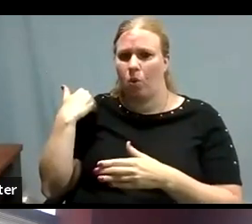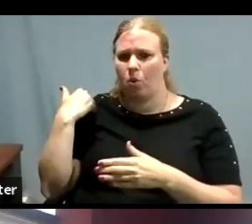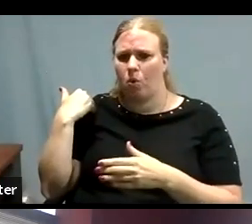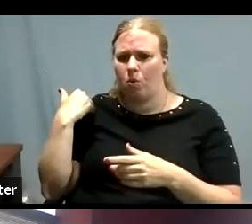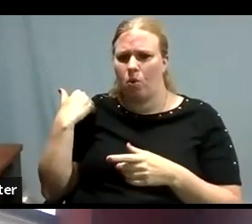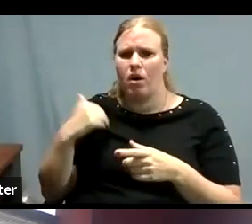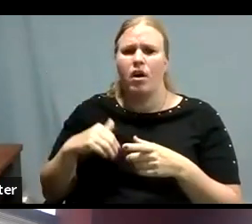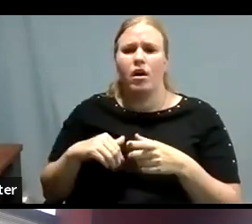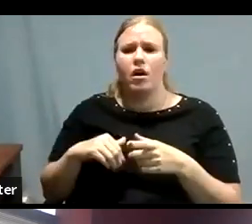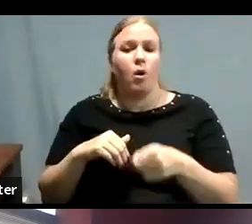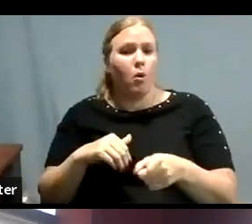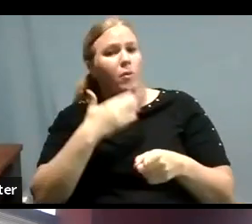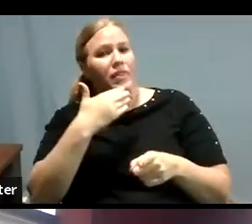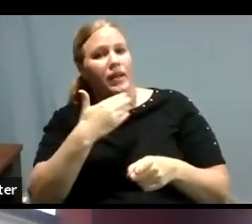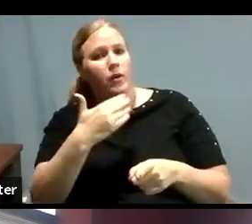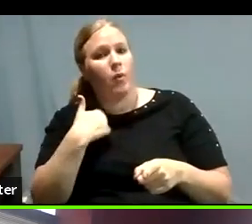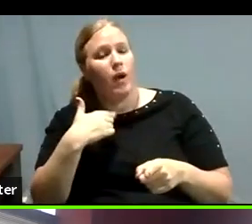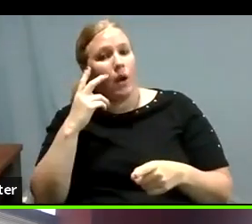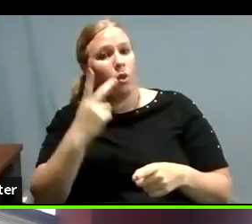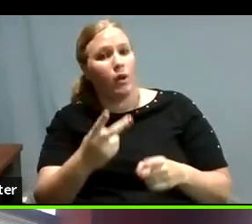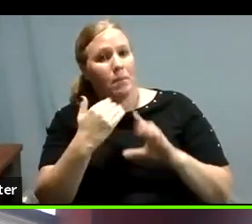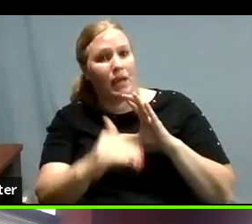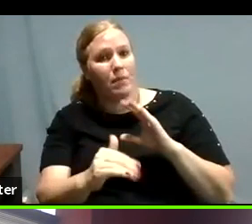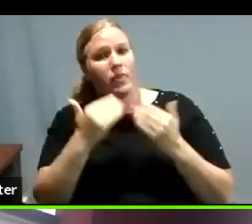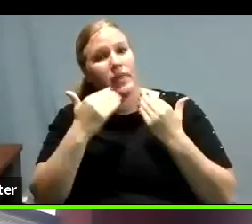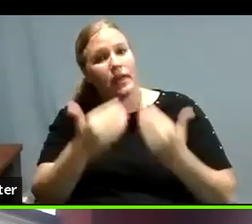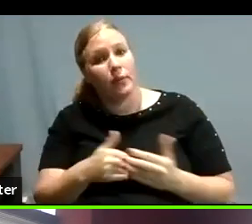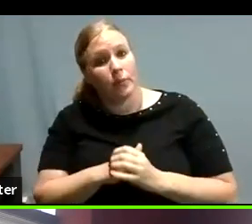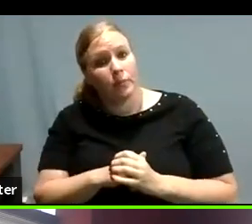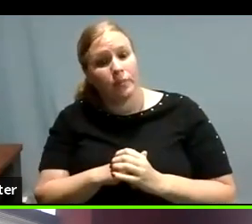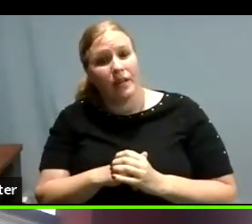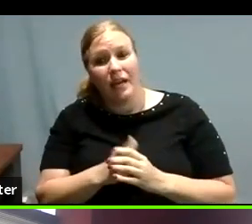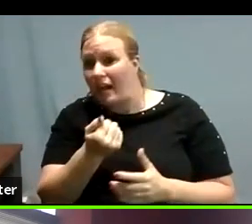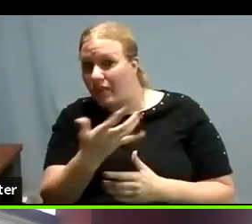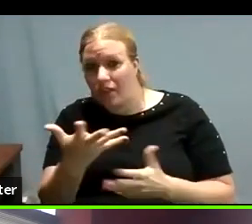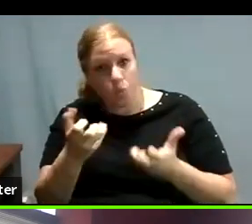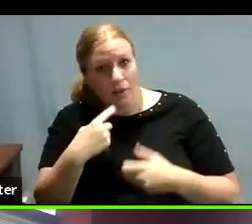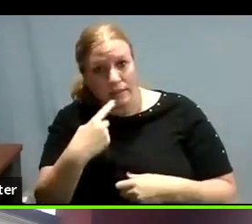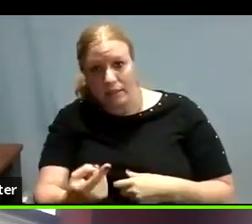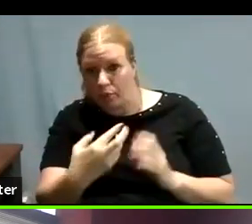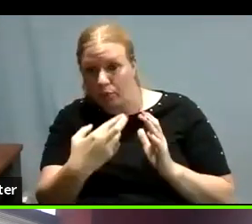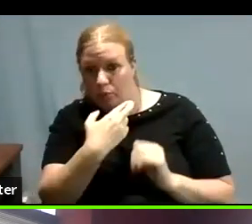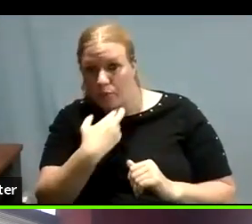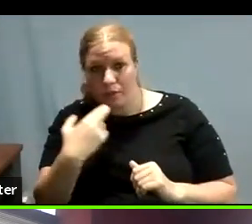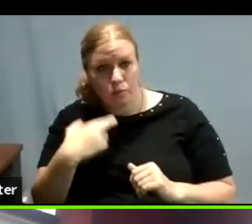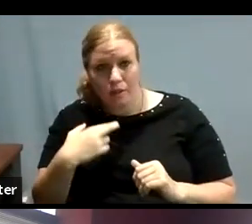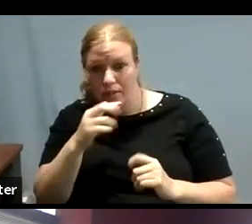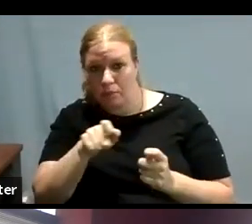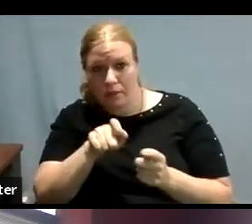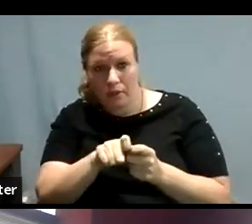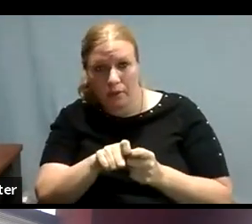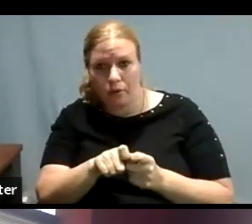up. Thank you, Gage, and thank you, Director Bond. You're And then welcome. anything else you want to say to restaurants in particular, Mayor?